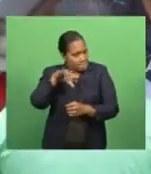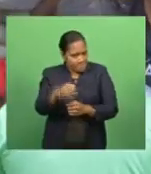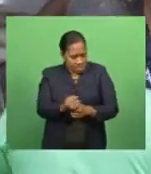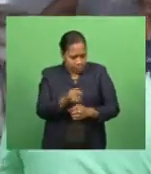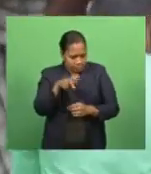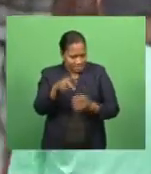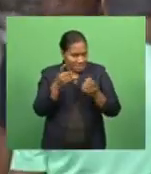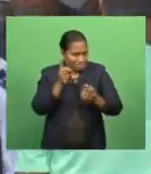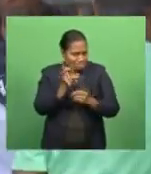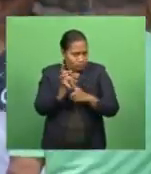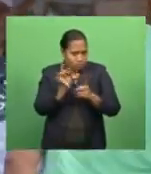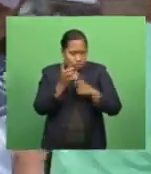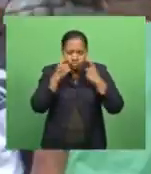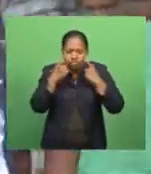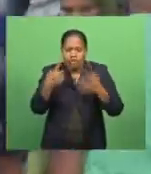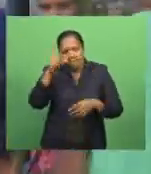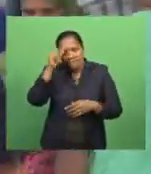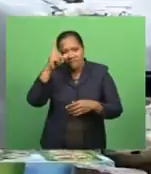we show our Fijian spirit.